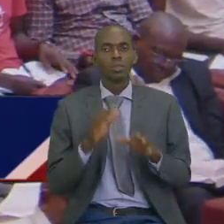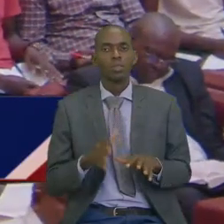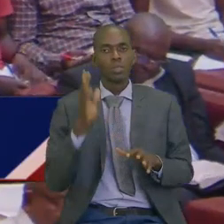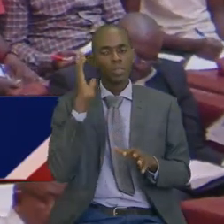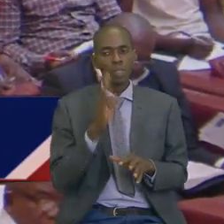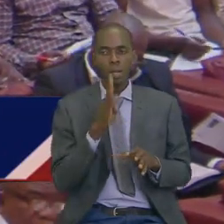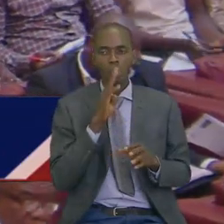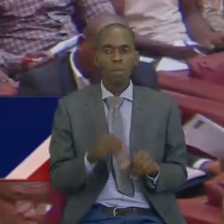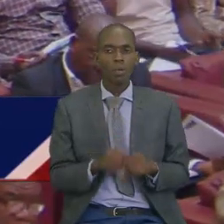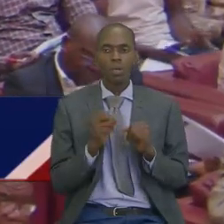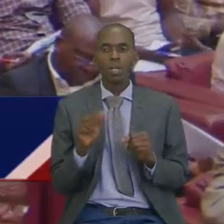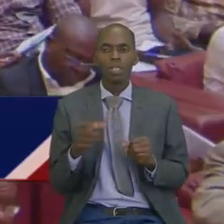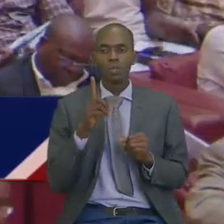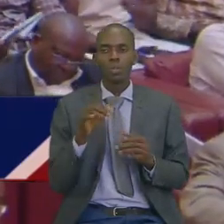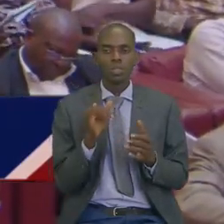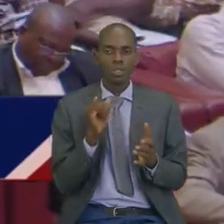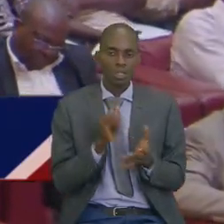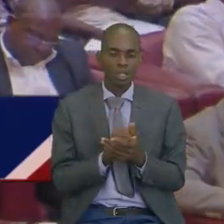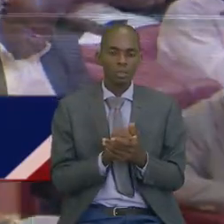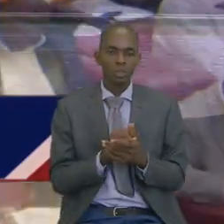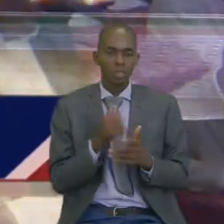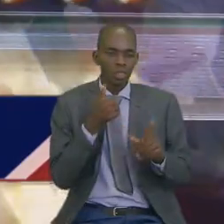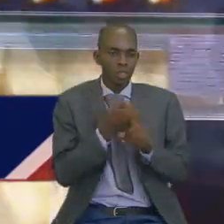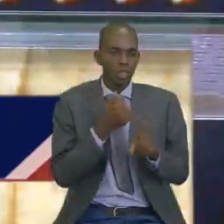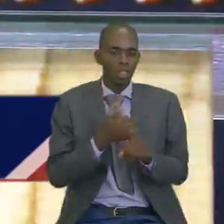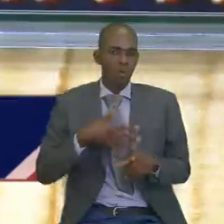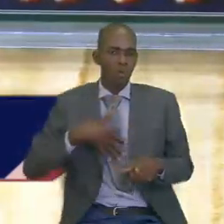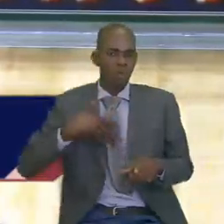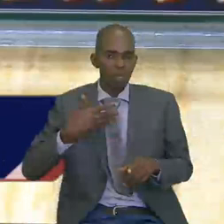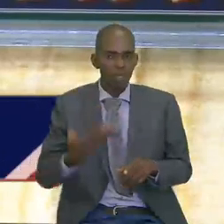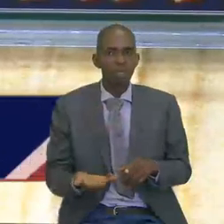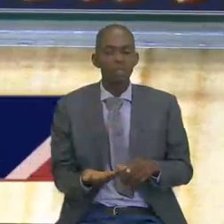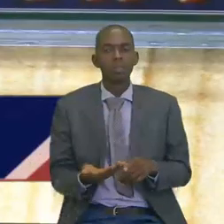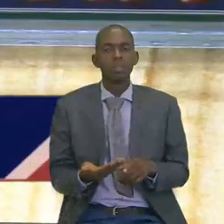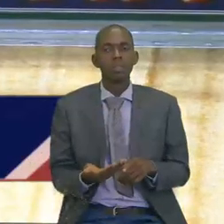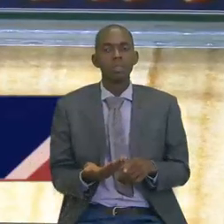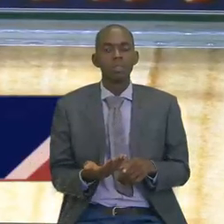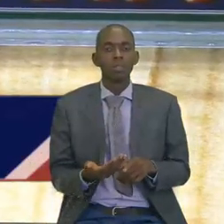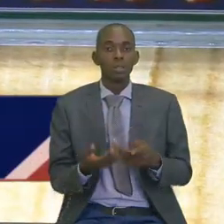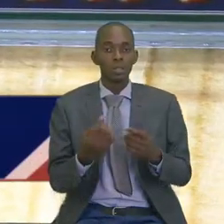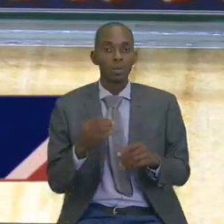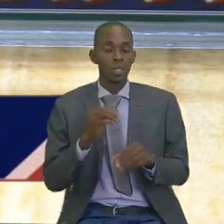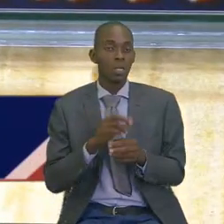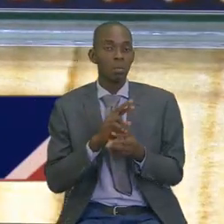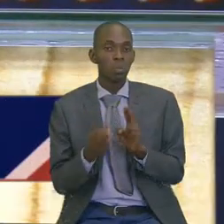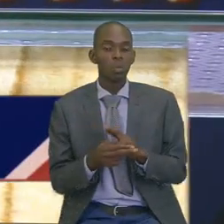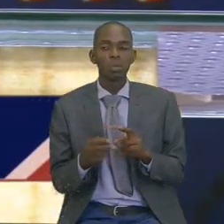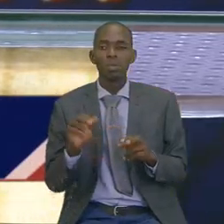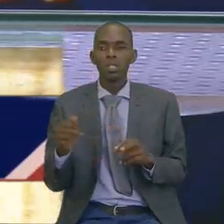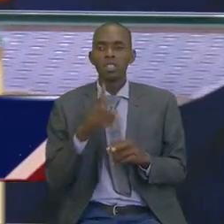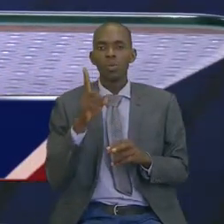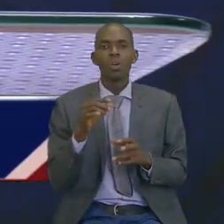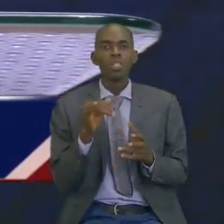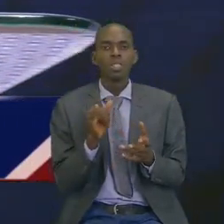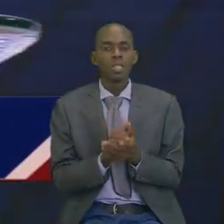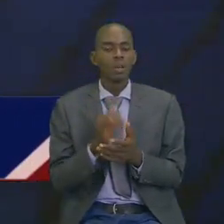broken. Whosoever voluntarily shall fall on this stone in repentance, whosoever shall fall